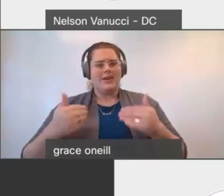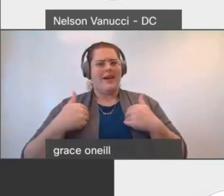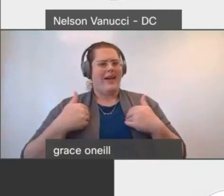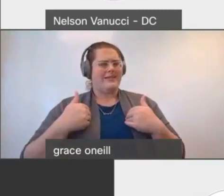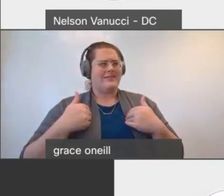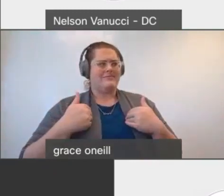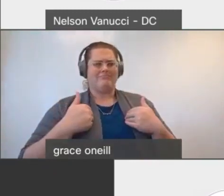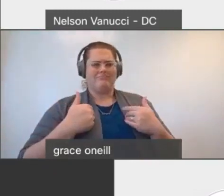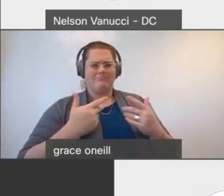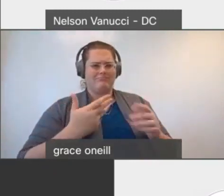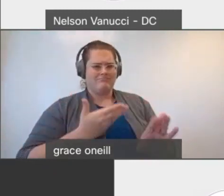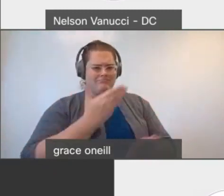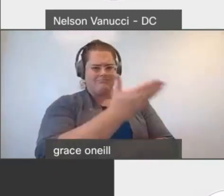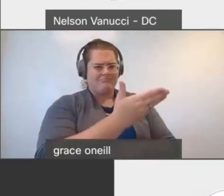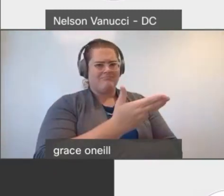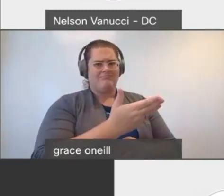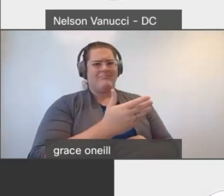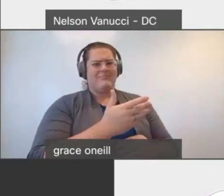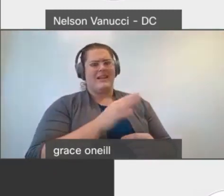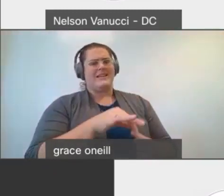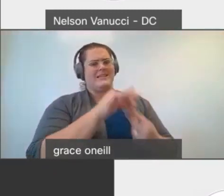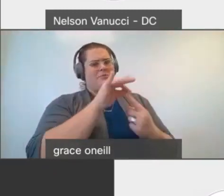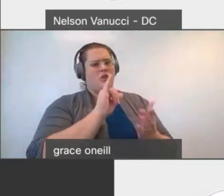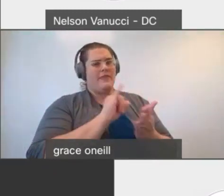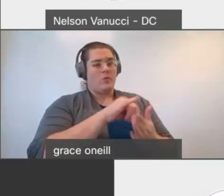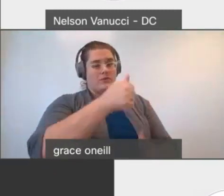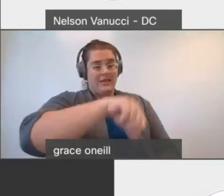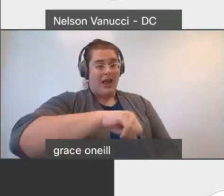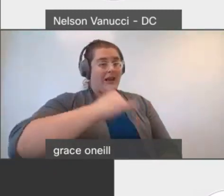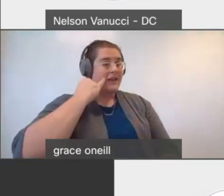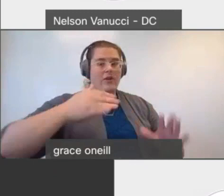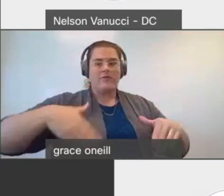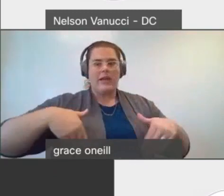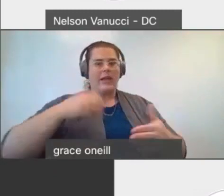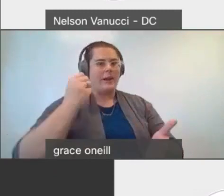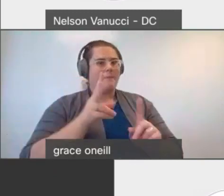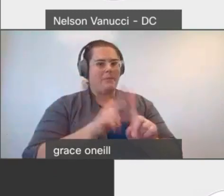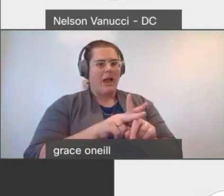been denied if they have not applied for a renewal?